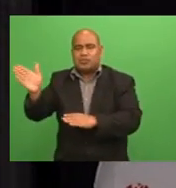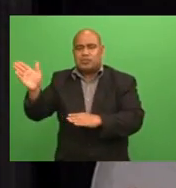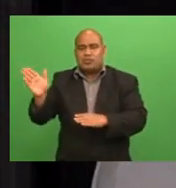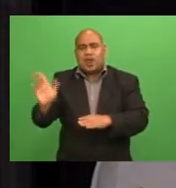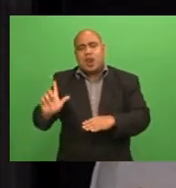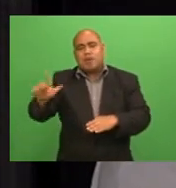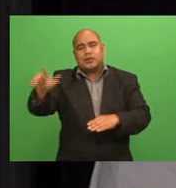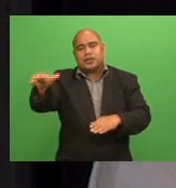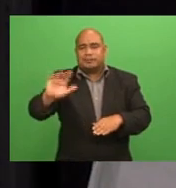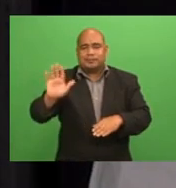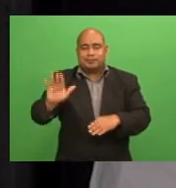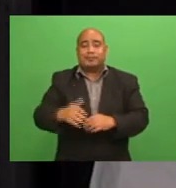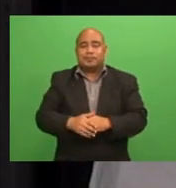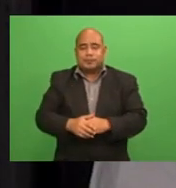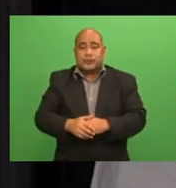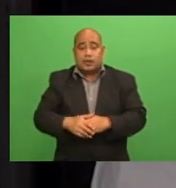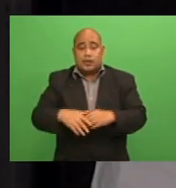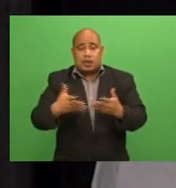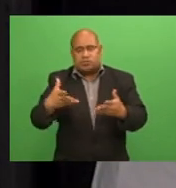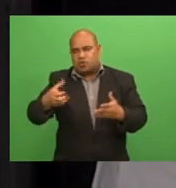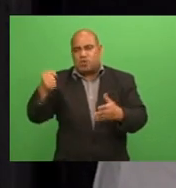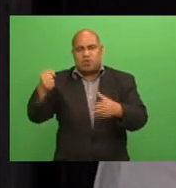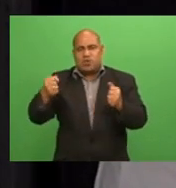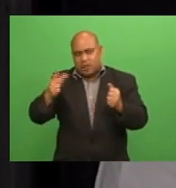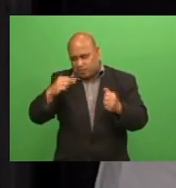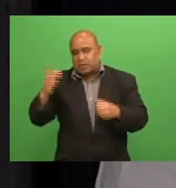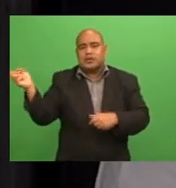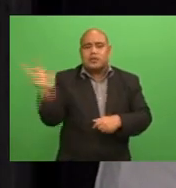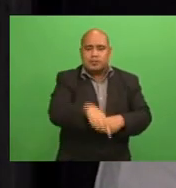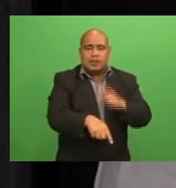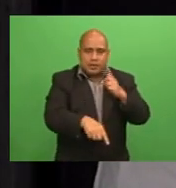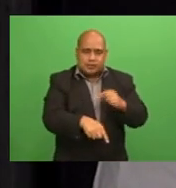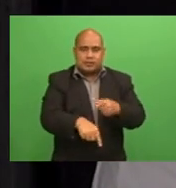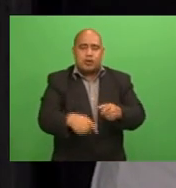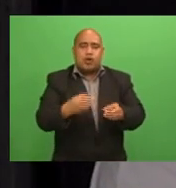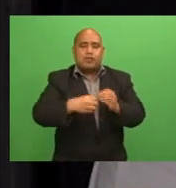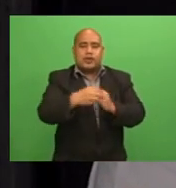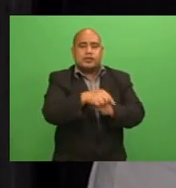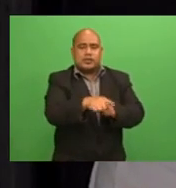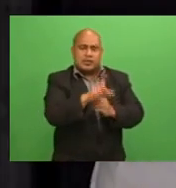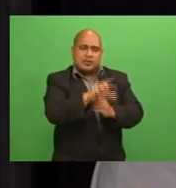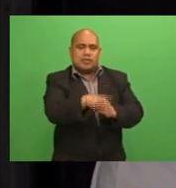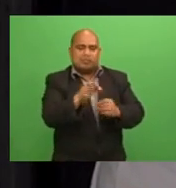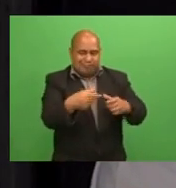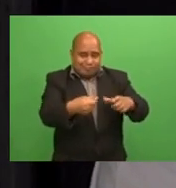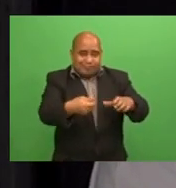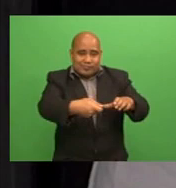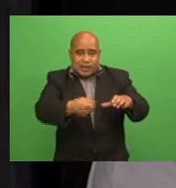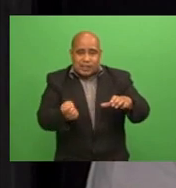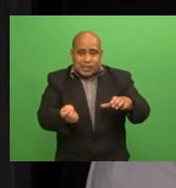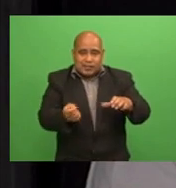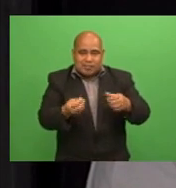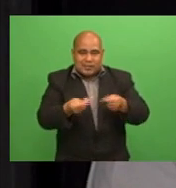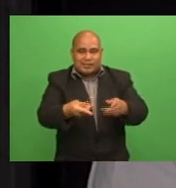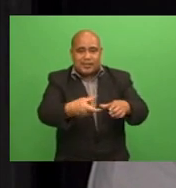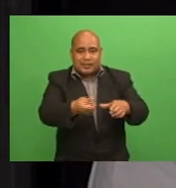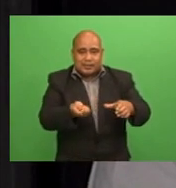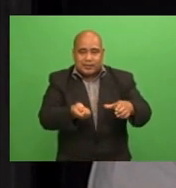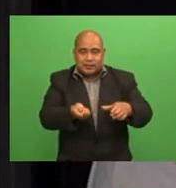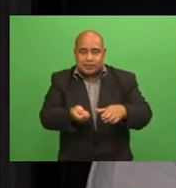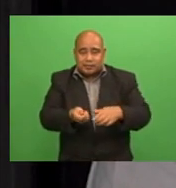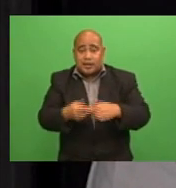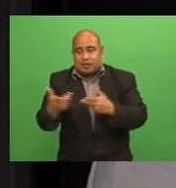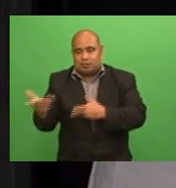day's journey, simply to pick up your checks. But now, with this new Reketi FRL